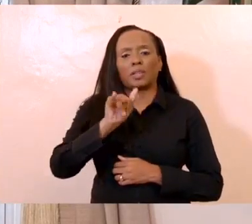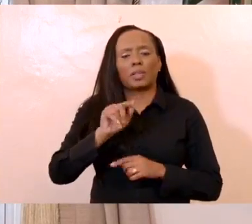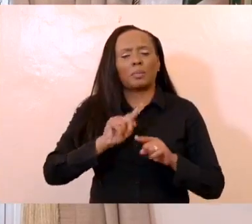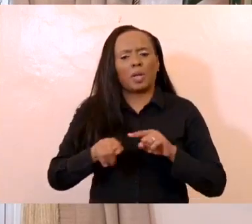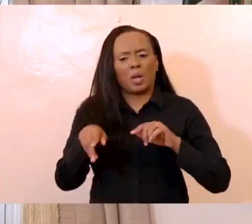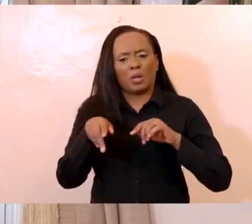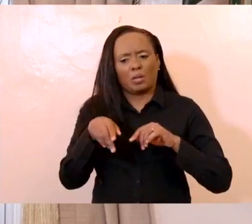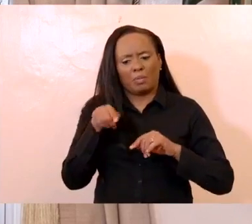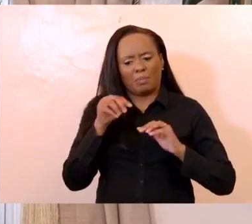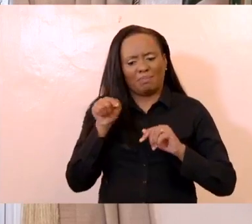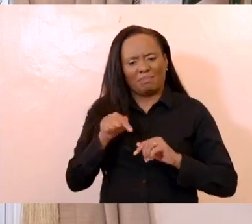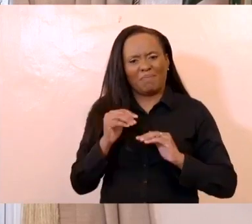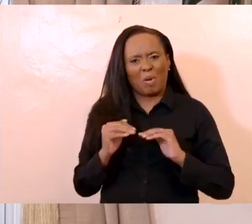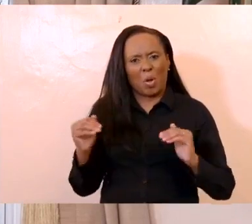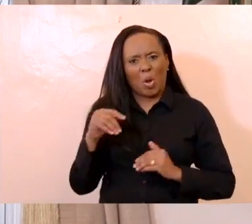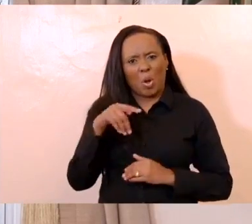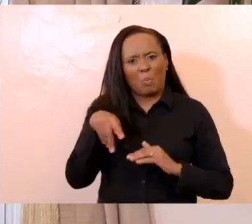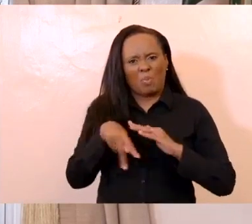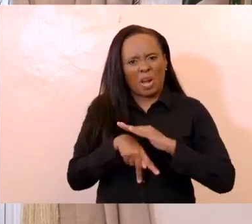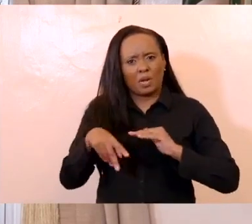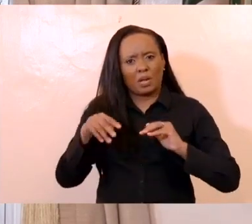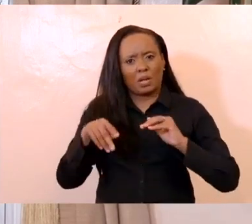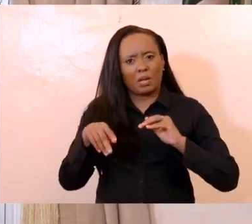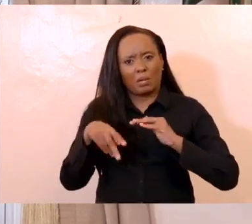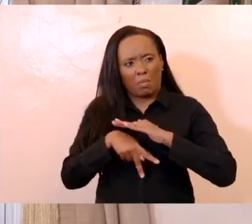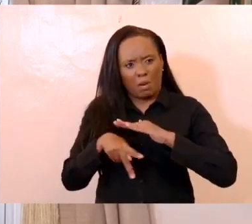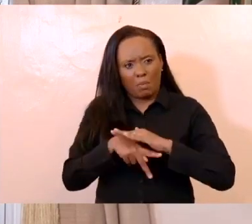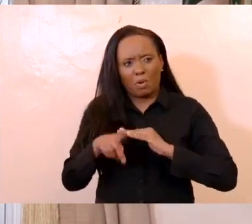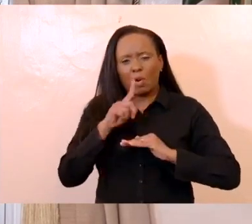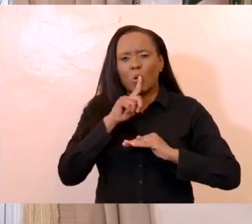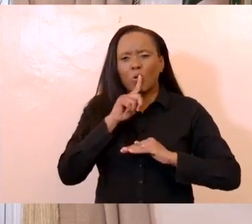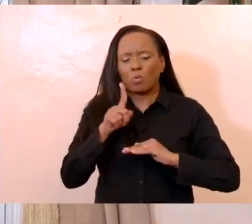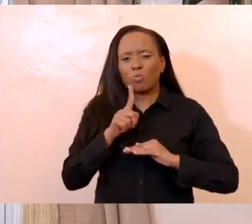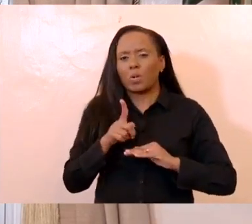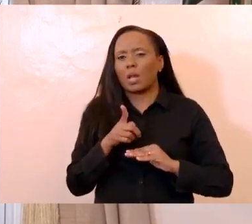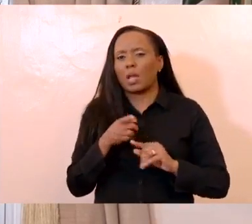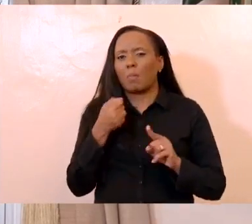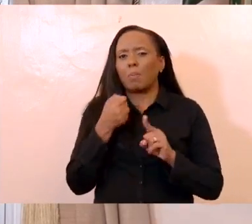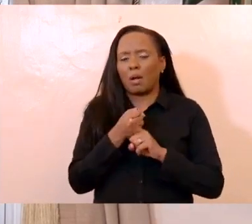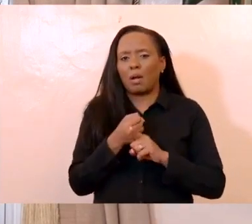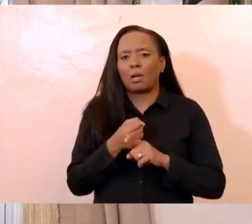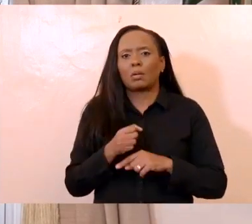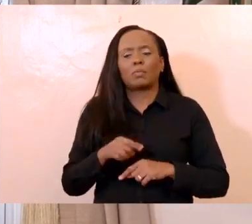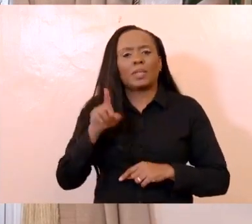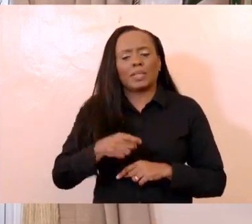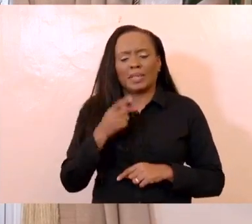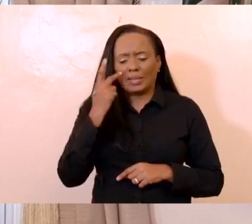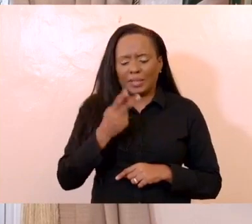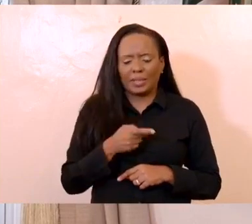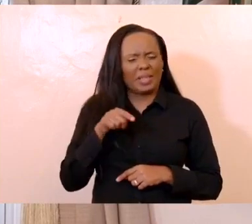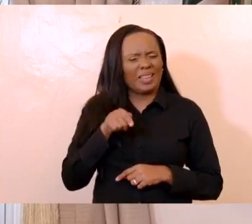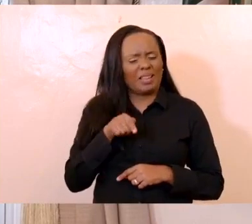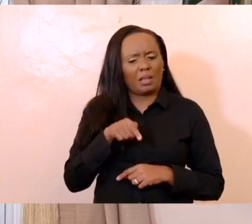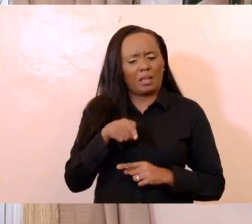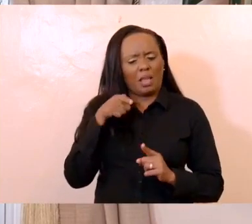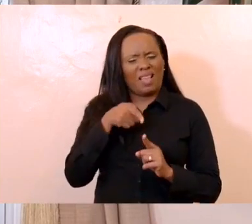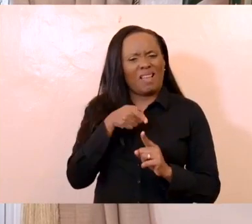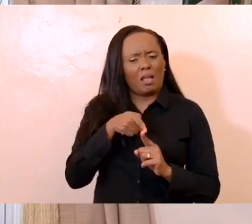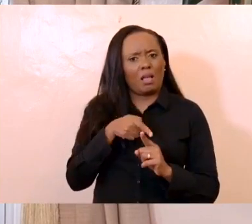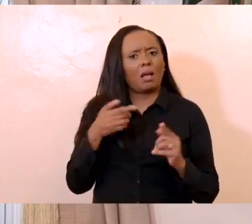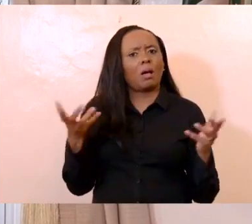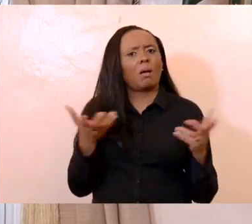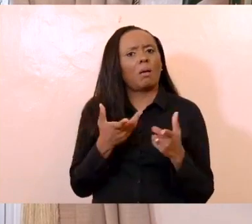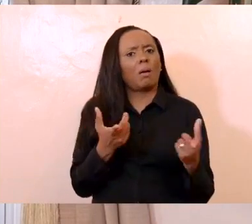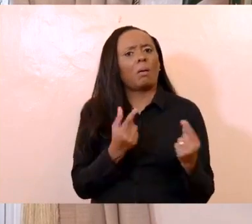a day-to-day, ball-by-ball, play-by-play as to what the person has done. So